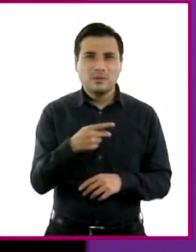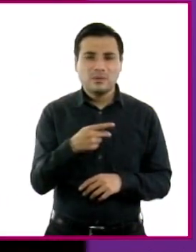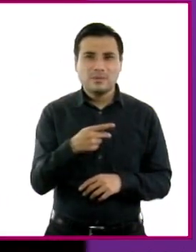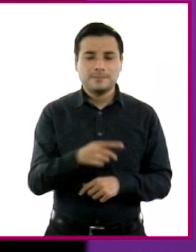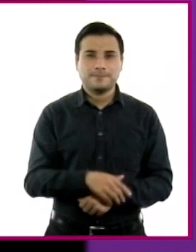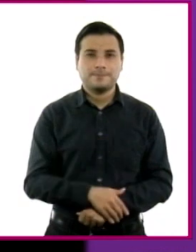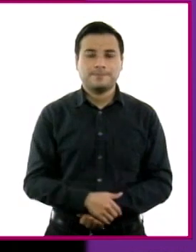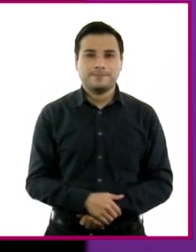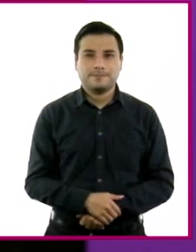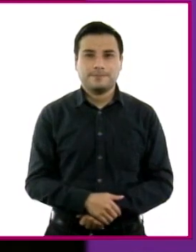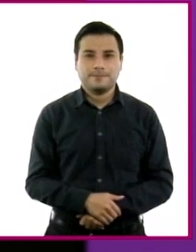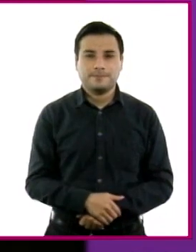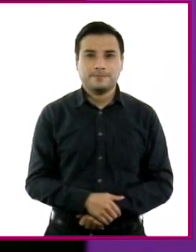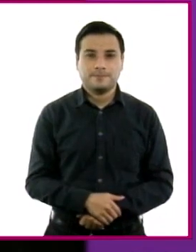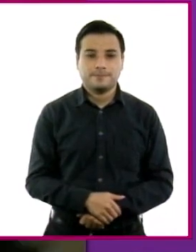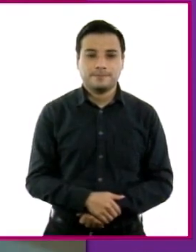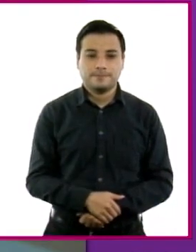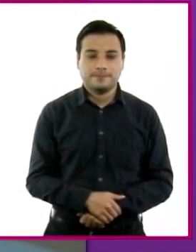Oh